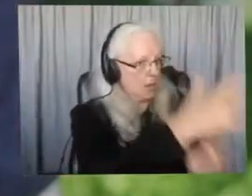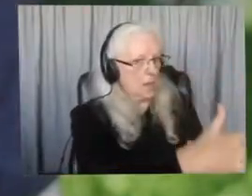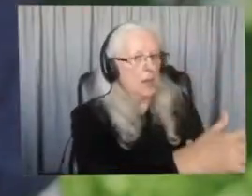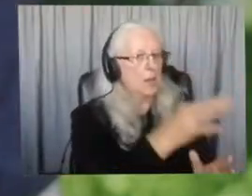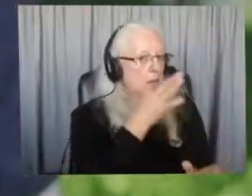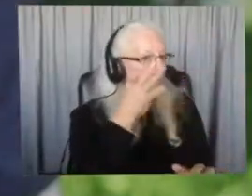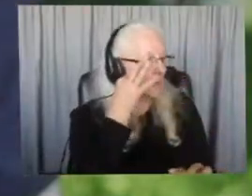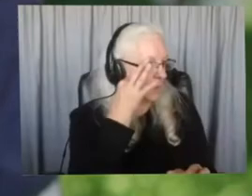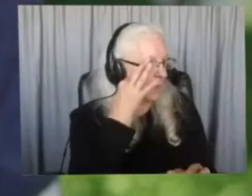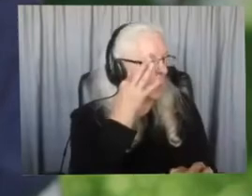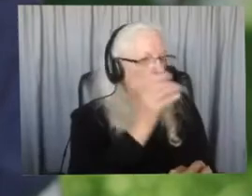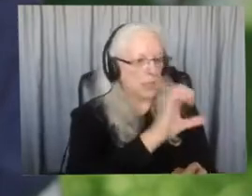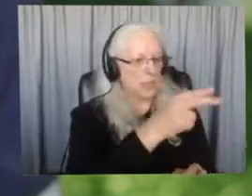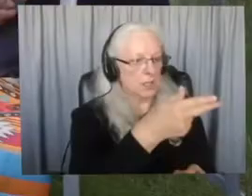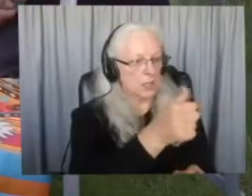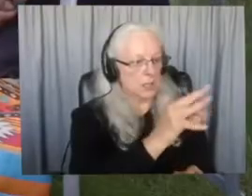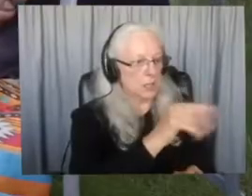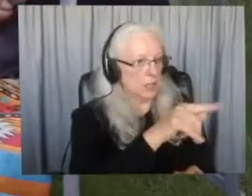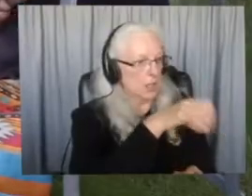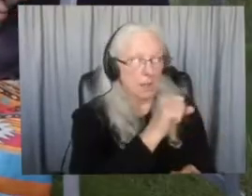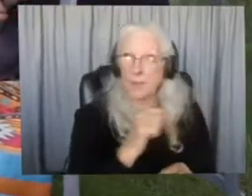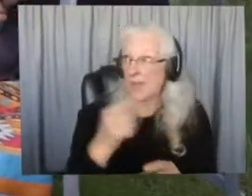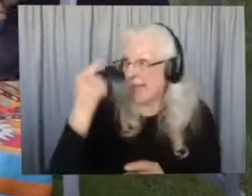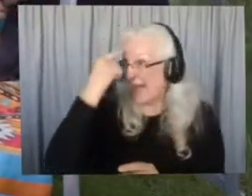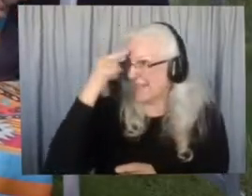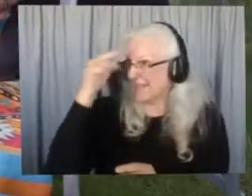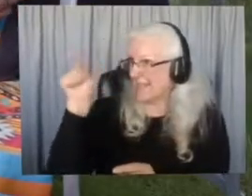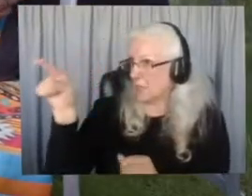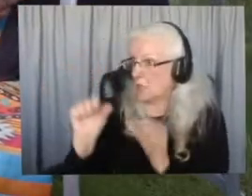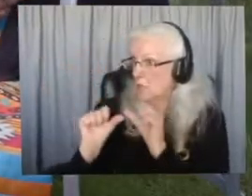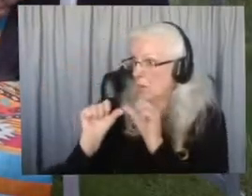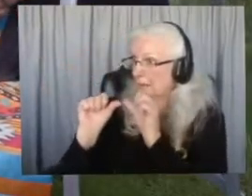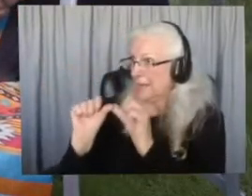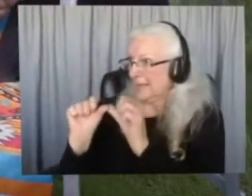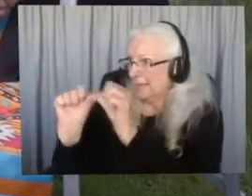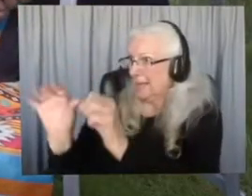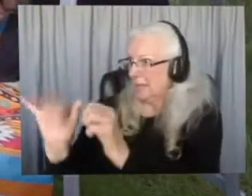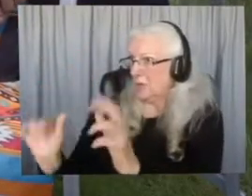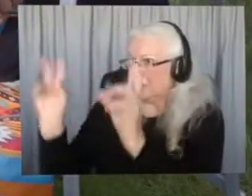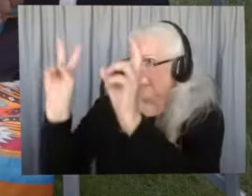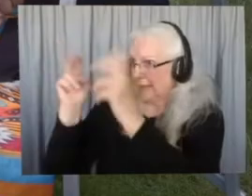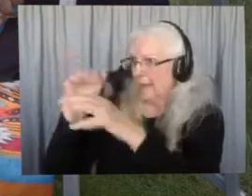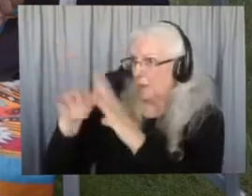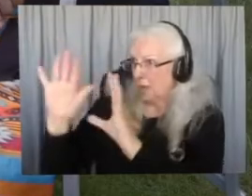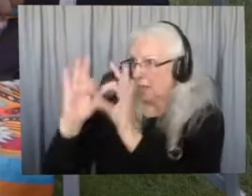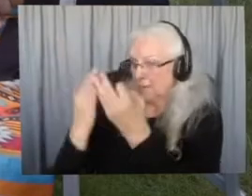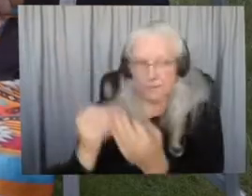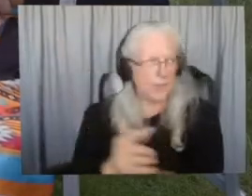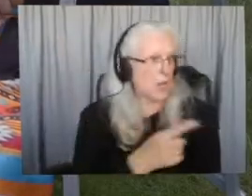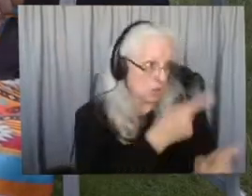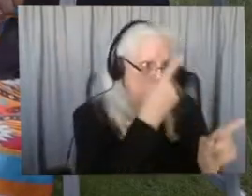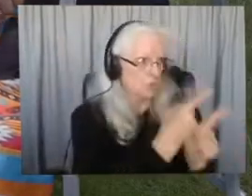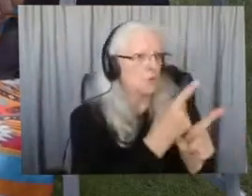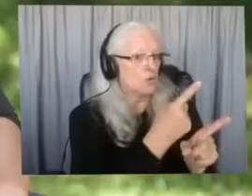Looks like you're going to keep that title in the family. You got that right, Elder Florence. Why don't you